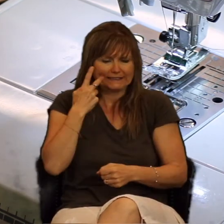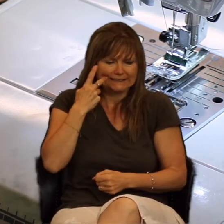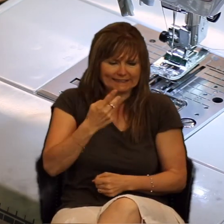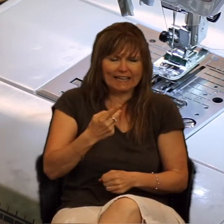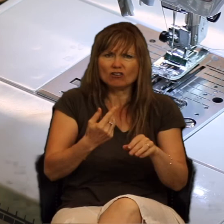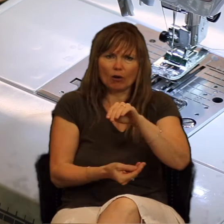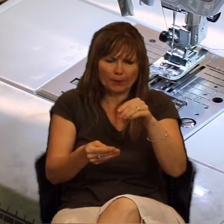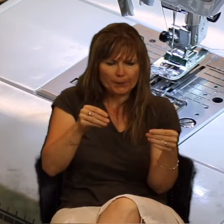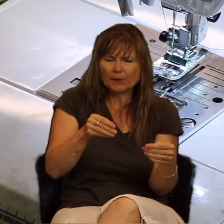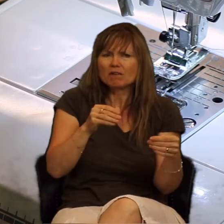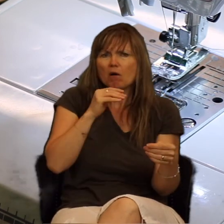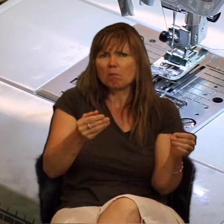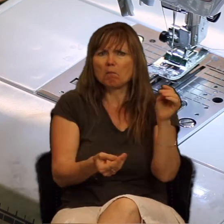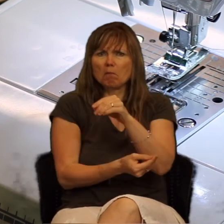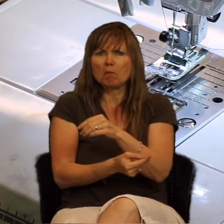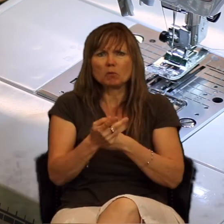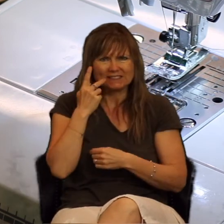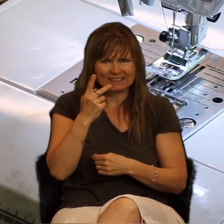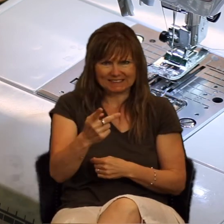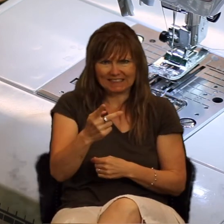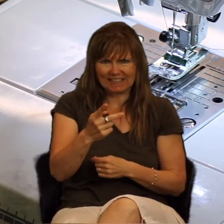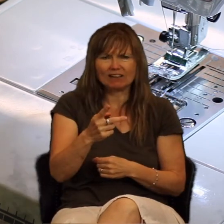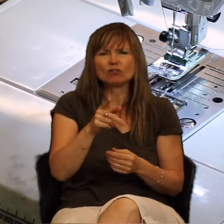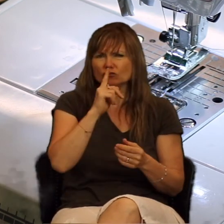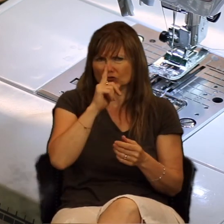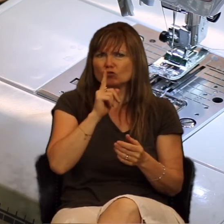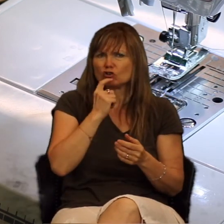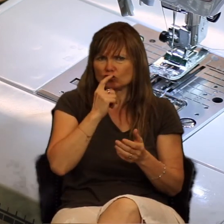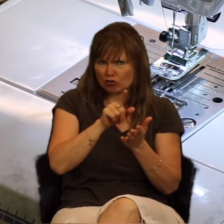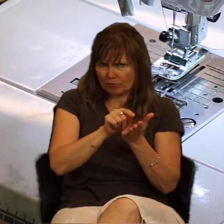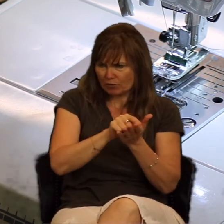the outside, pull it,